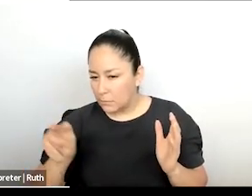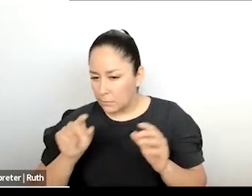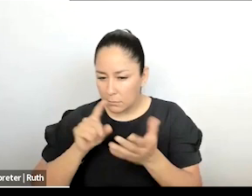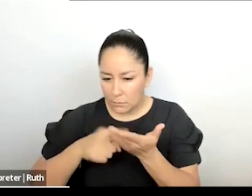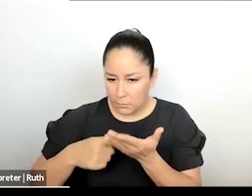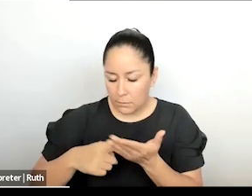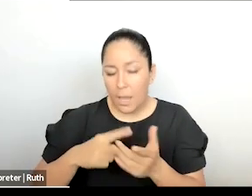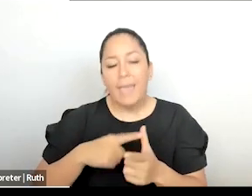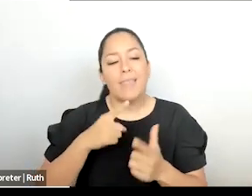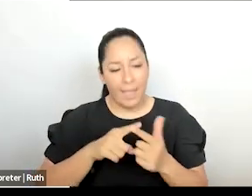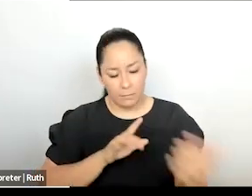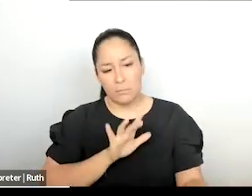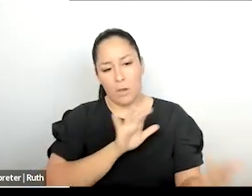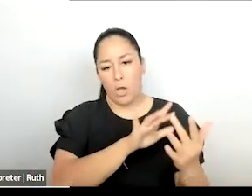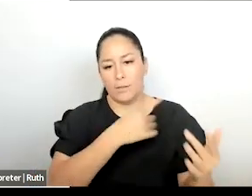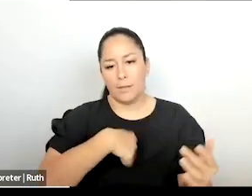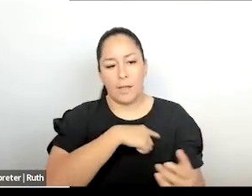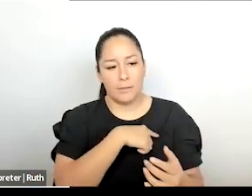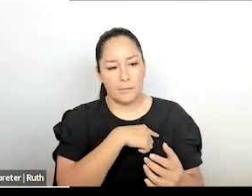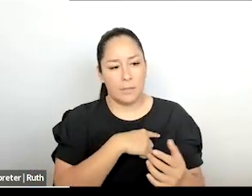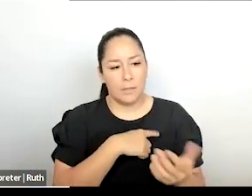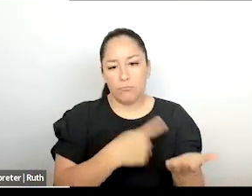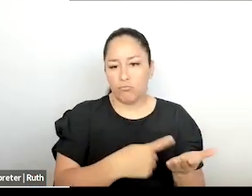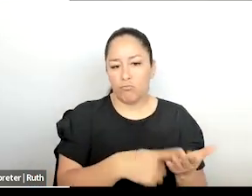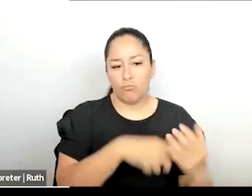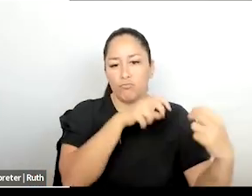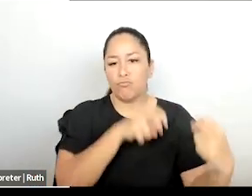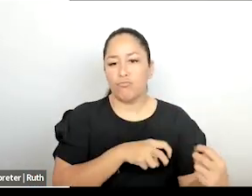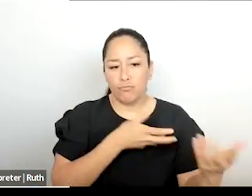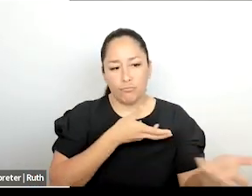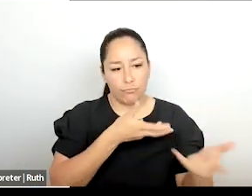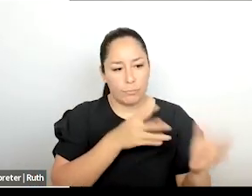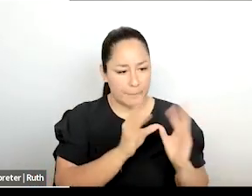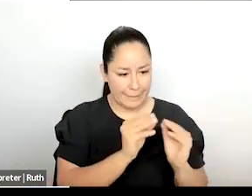like and the applicability to community-initiated solutions.